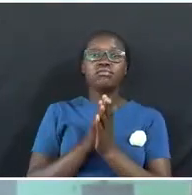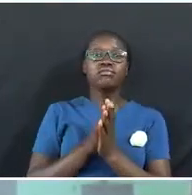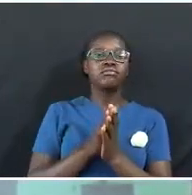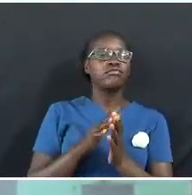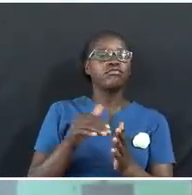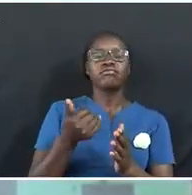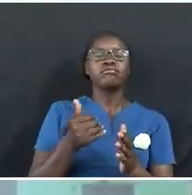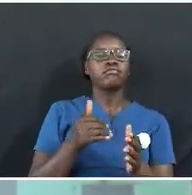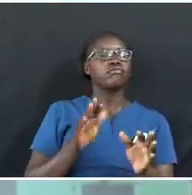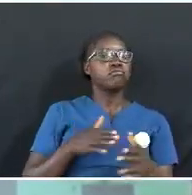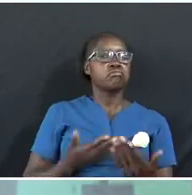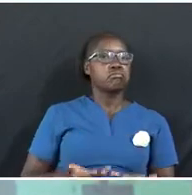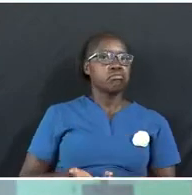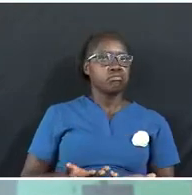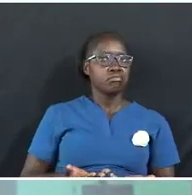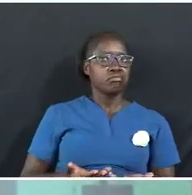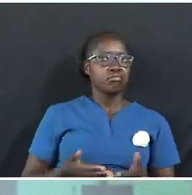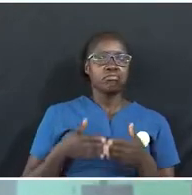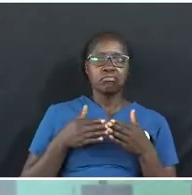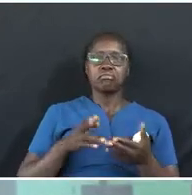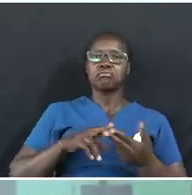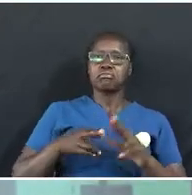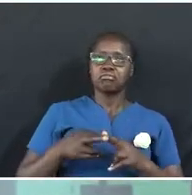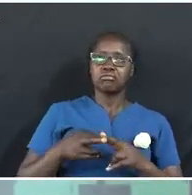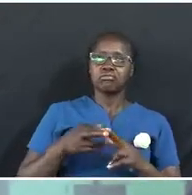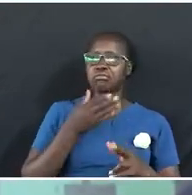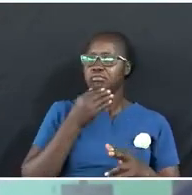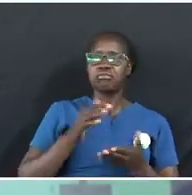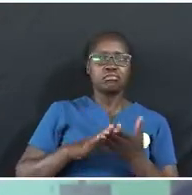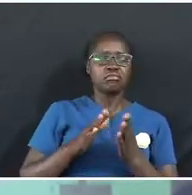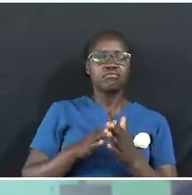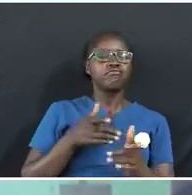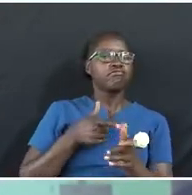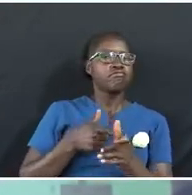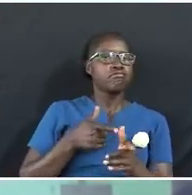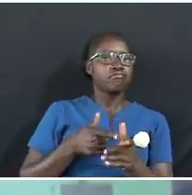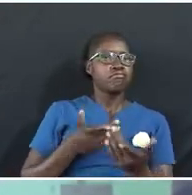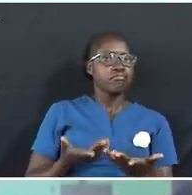own men for sexual relationship, which is sodomy.